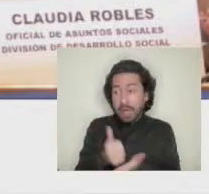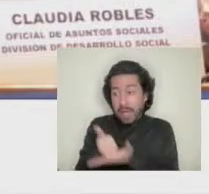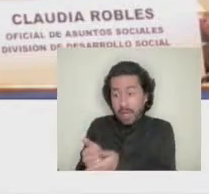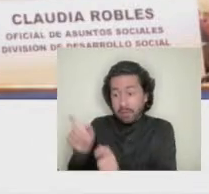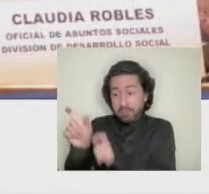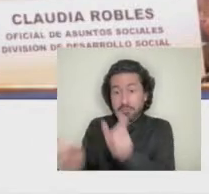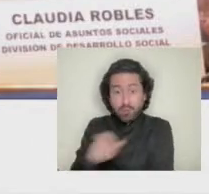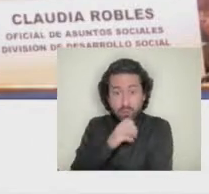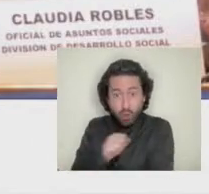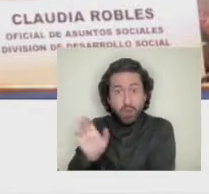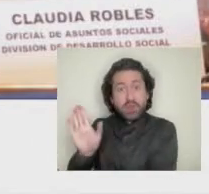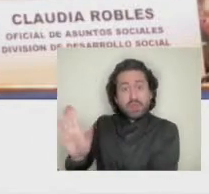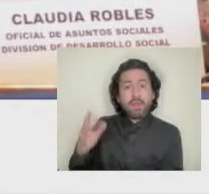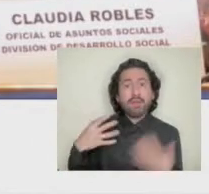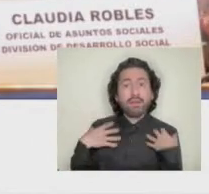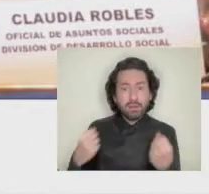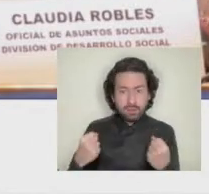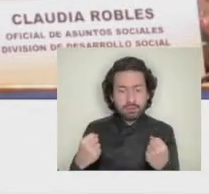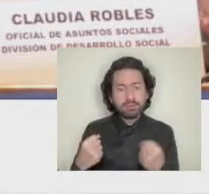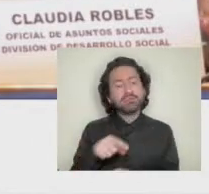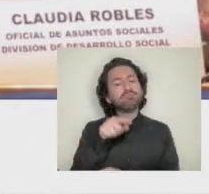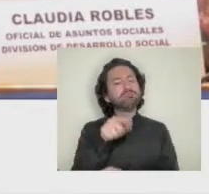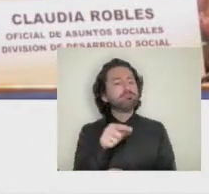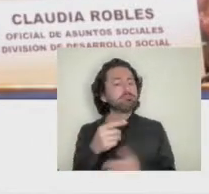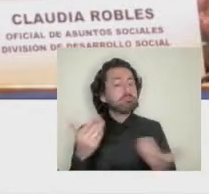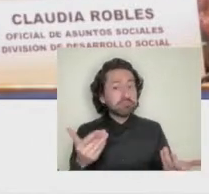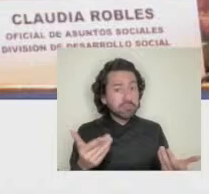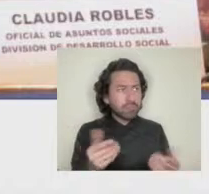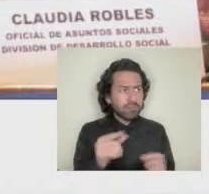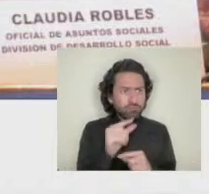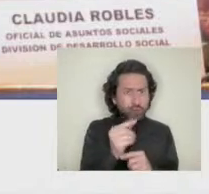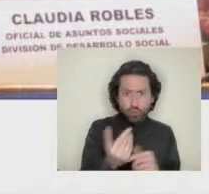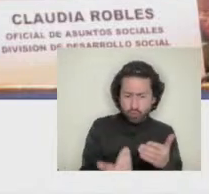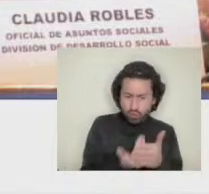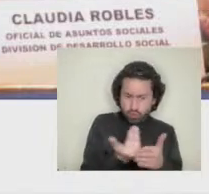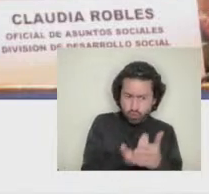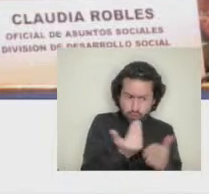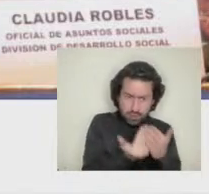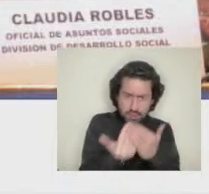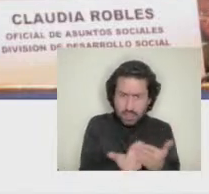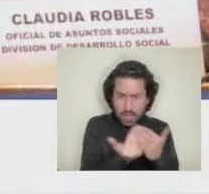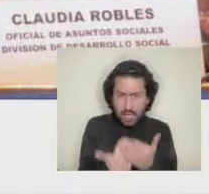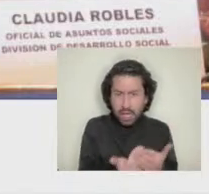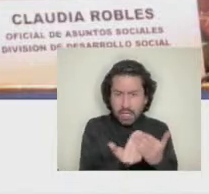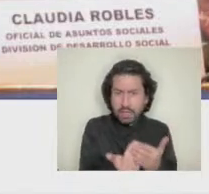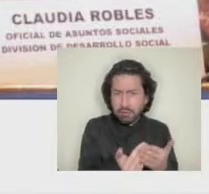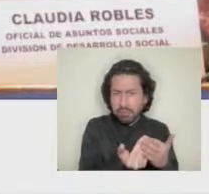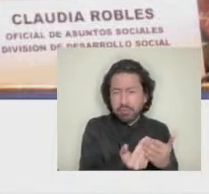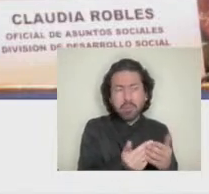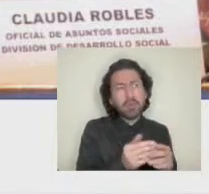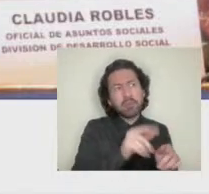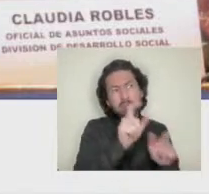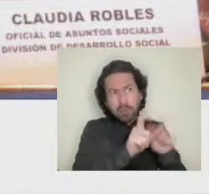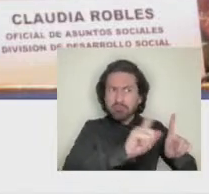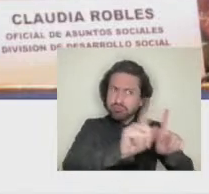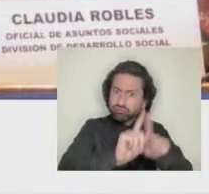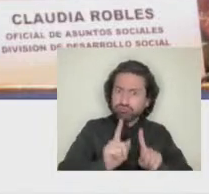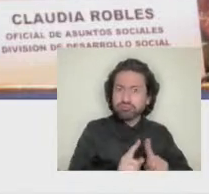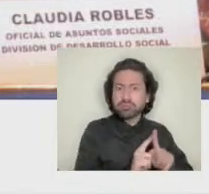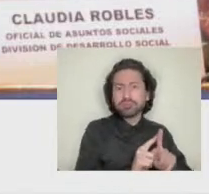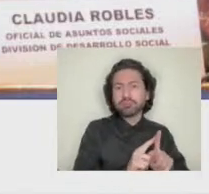pensions can contribute to the health of senior citizens. And just to say, in recent studies of